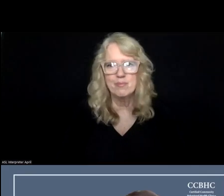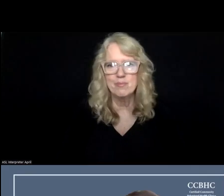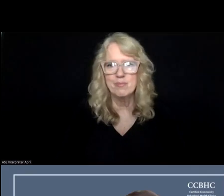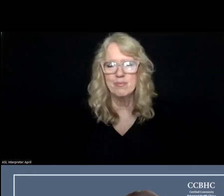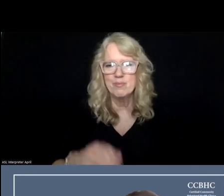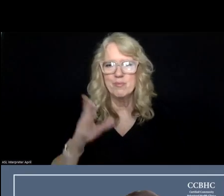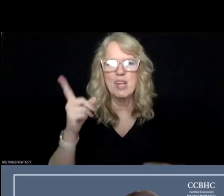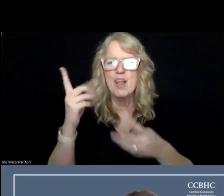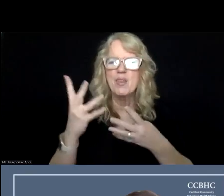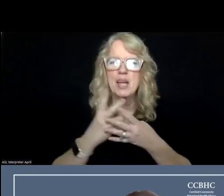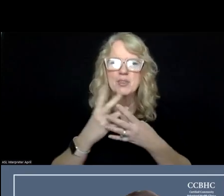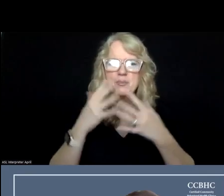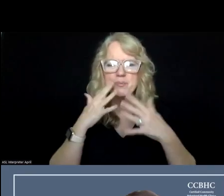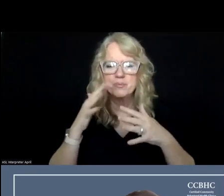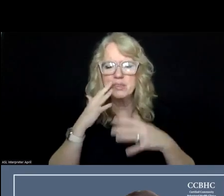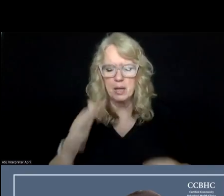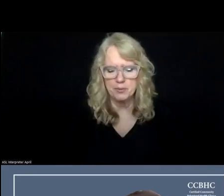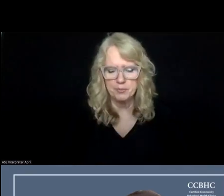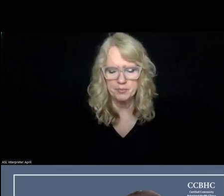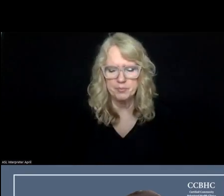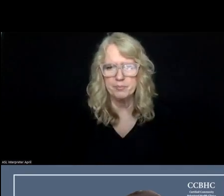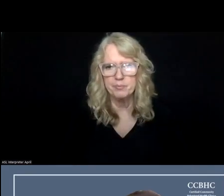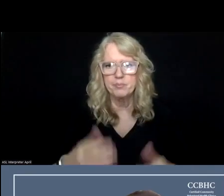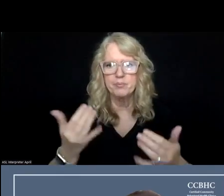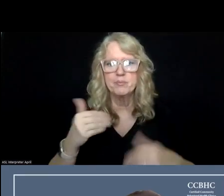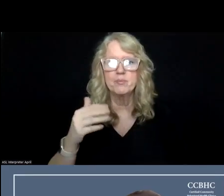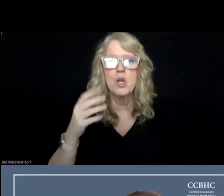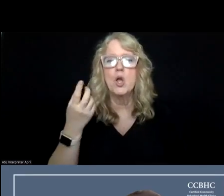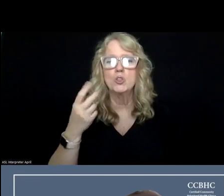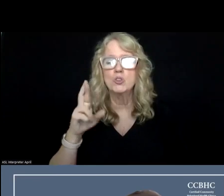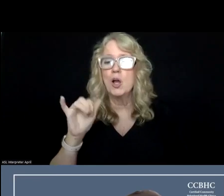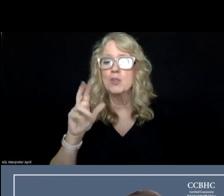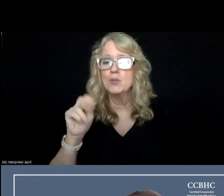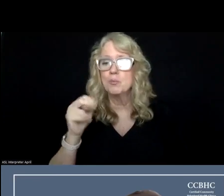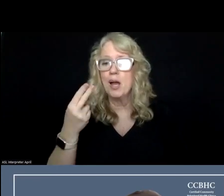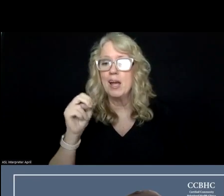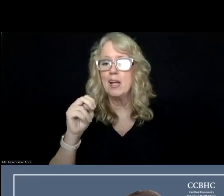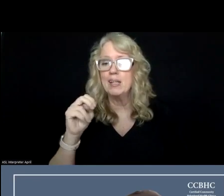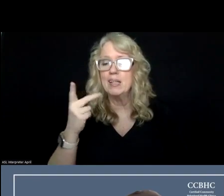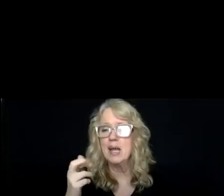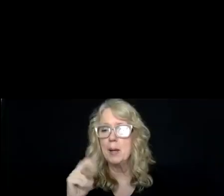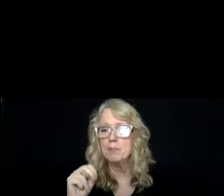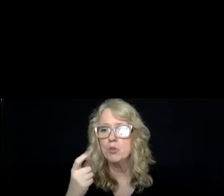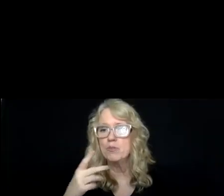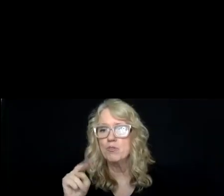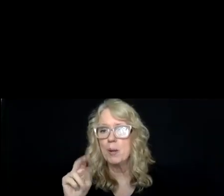So that brings us to Dr. Brian Hepburn from Nashville to give us an update from Nashville,